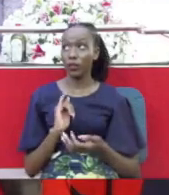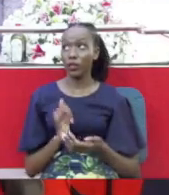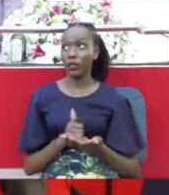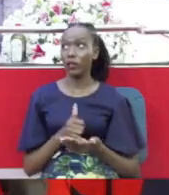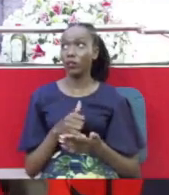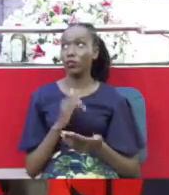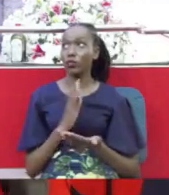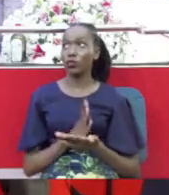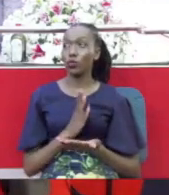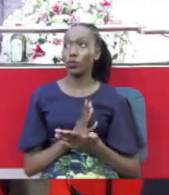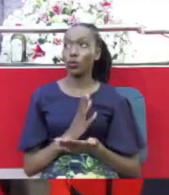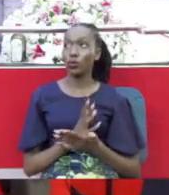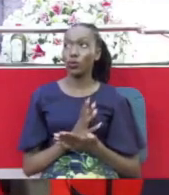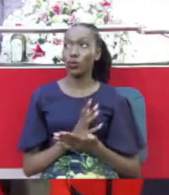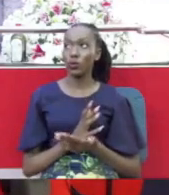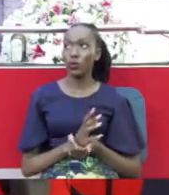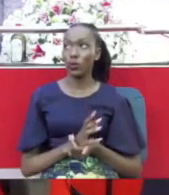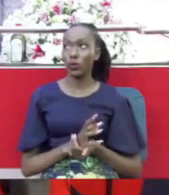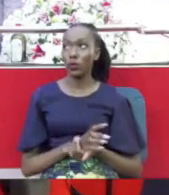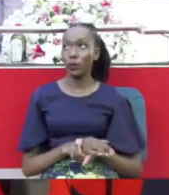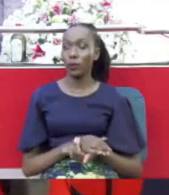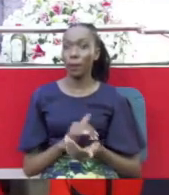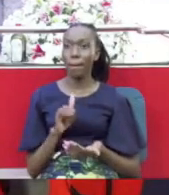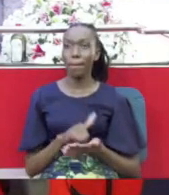kama ni ukweli, ndiyo ni ukweli, that